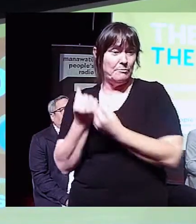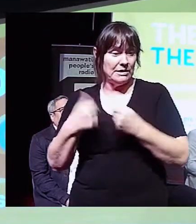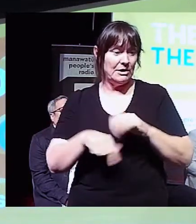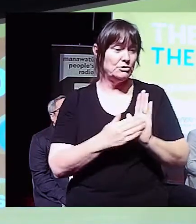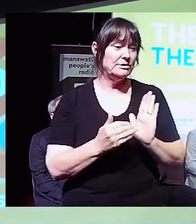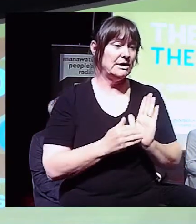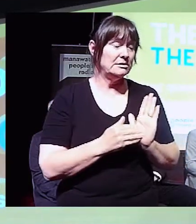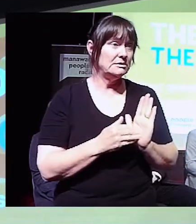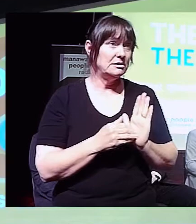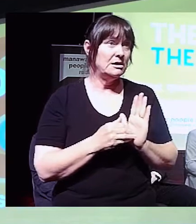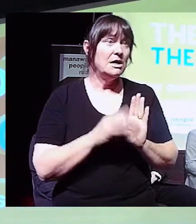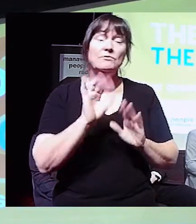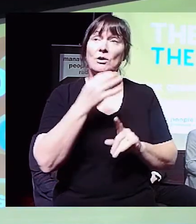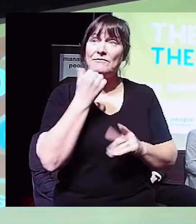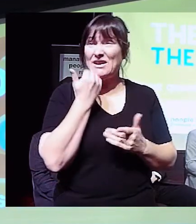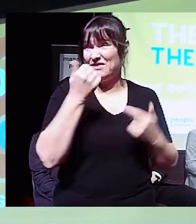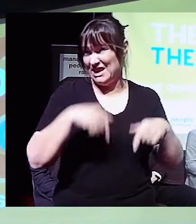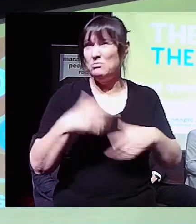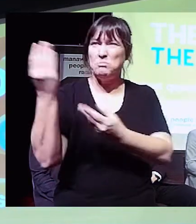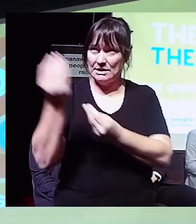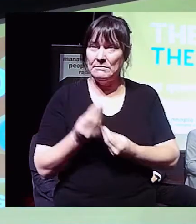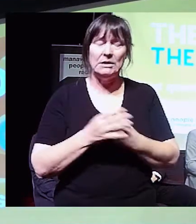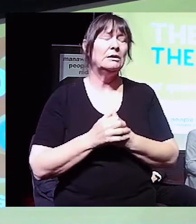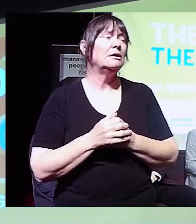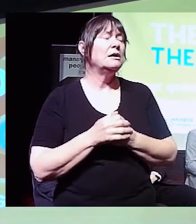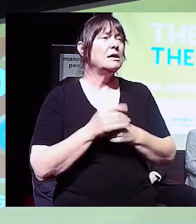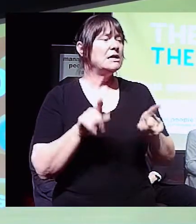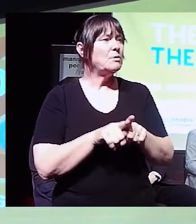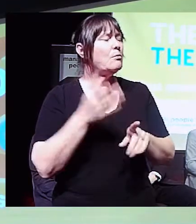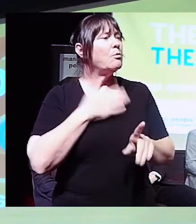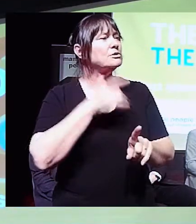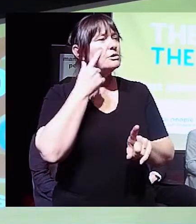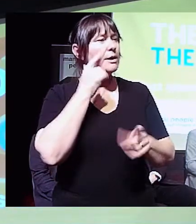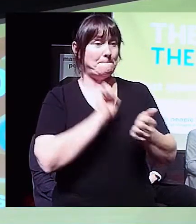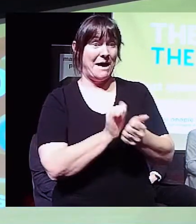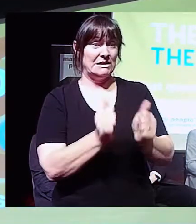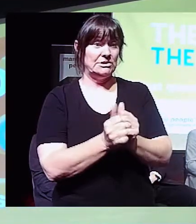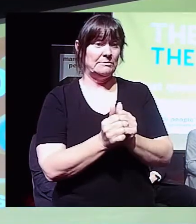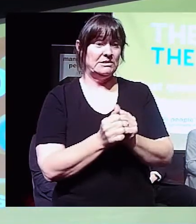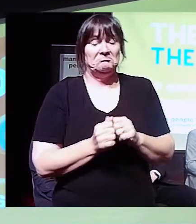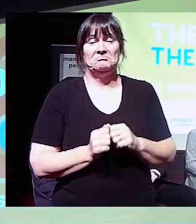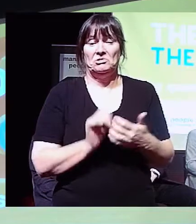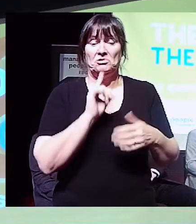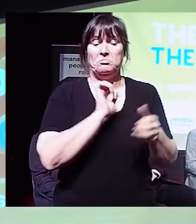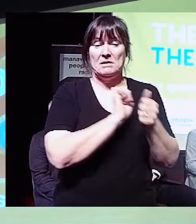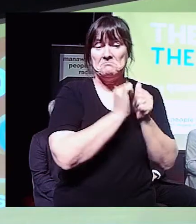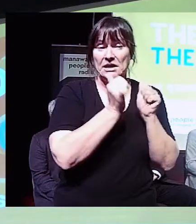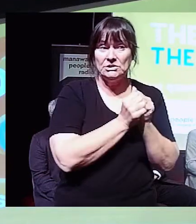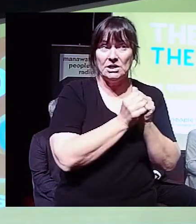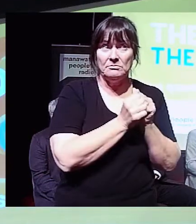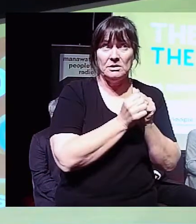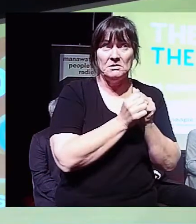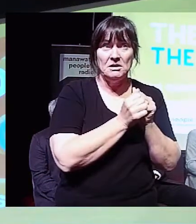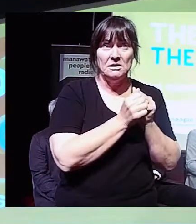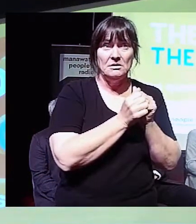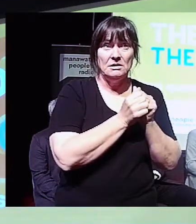we don't have an adequate supply locally, that's what we want to do. We also want to look at partnerships. Could be partnerships within people. We